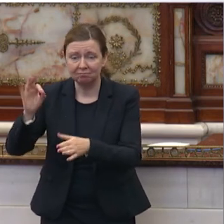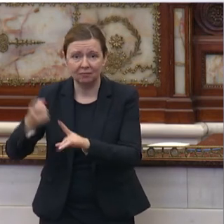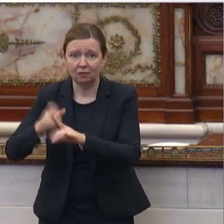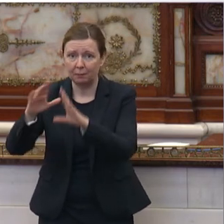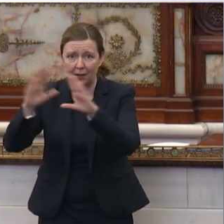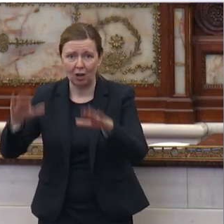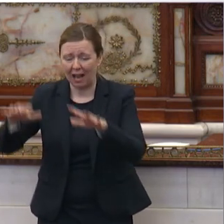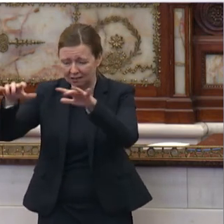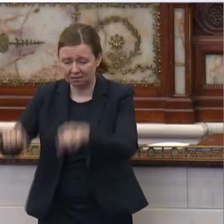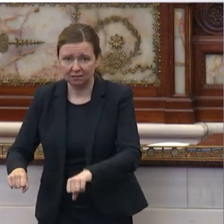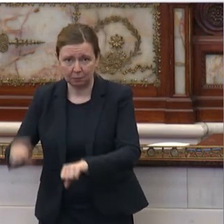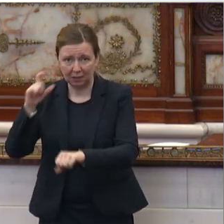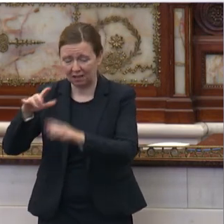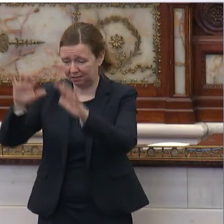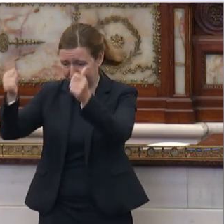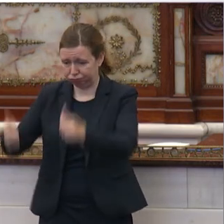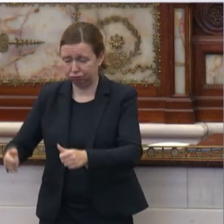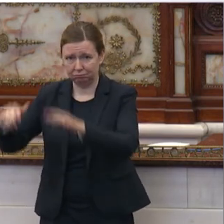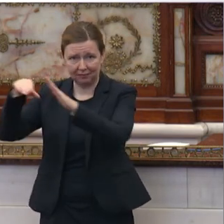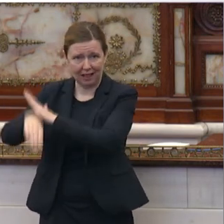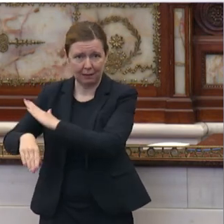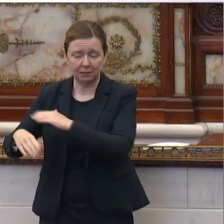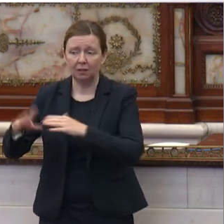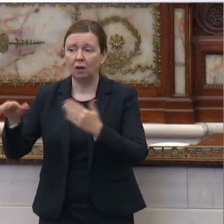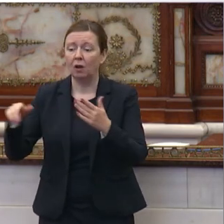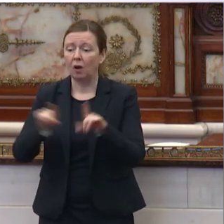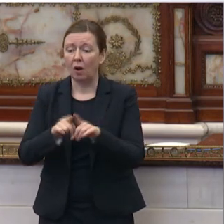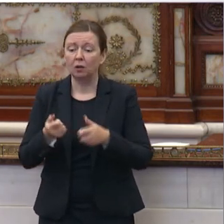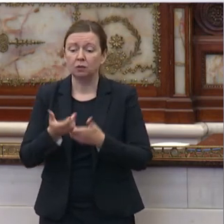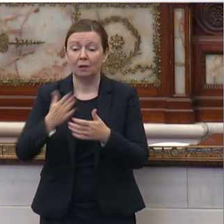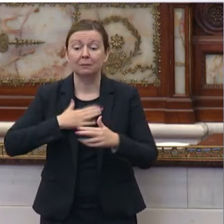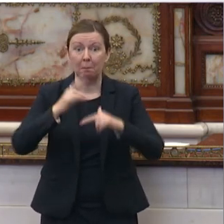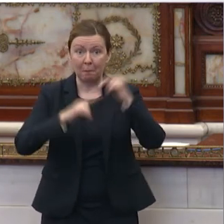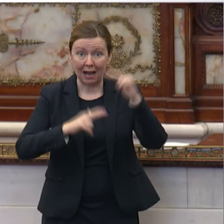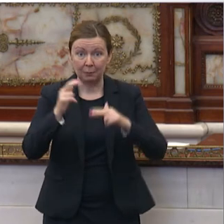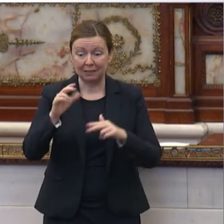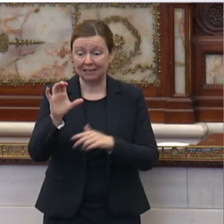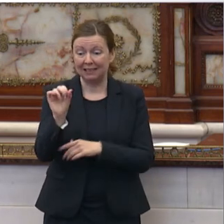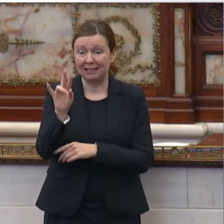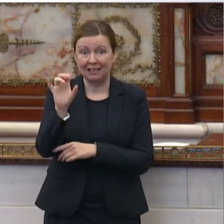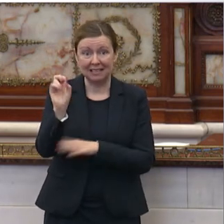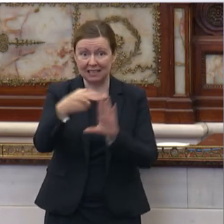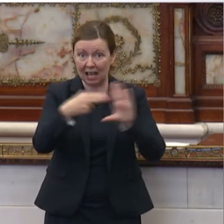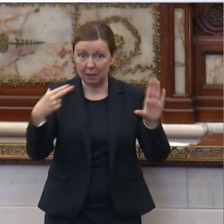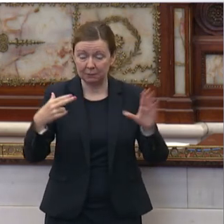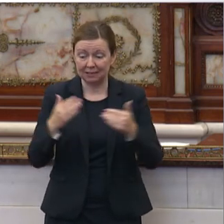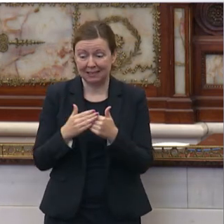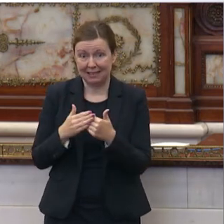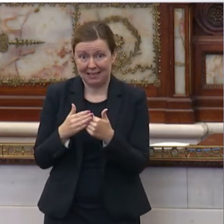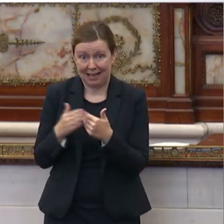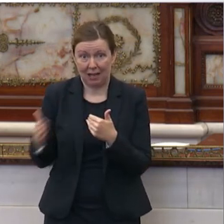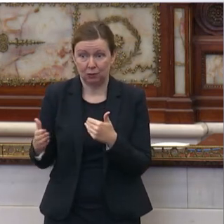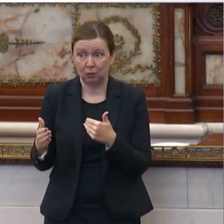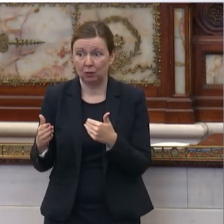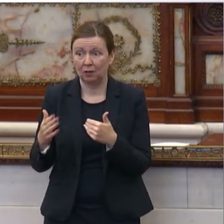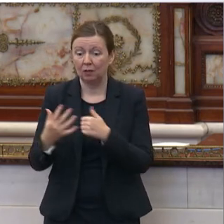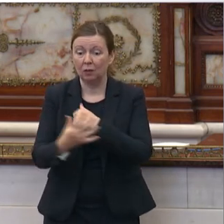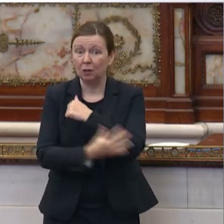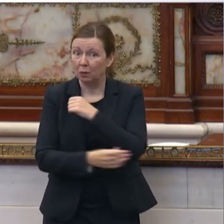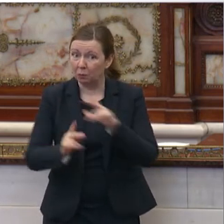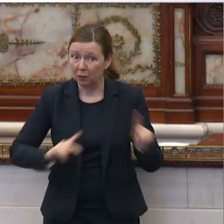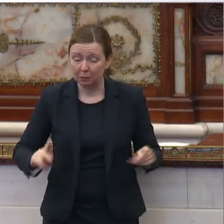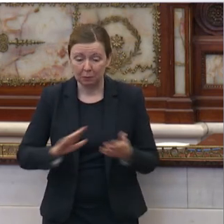according to the contractors. And the collapse also caused my building to be condemned, which was next door. So basically, four people were rendered